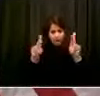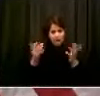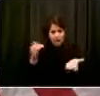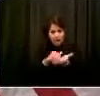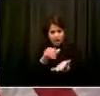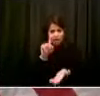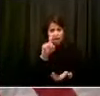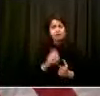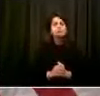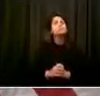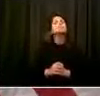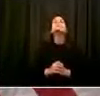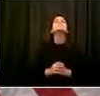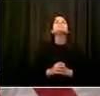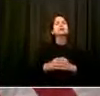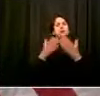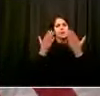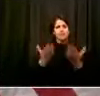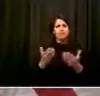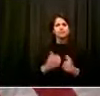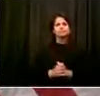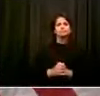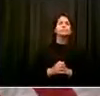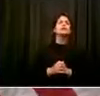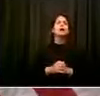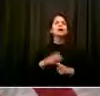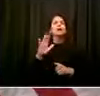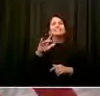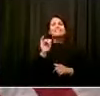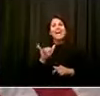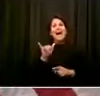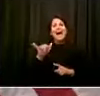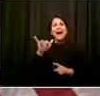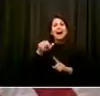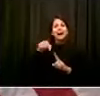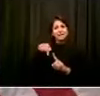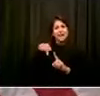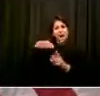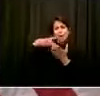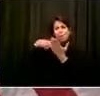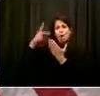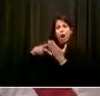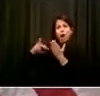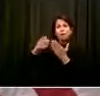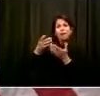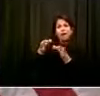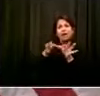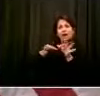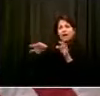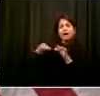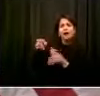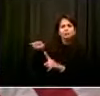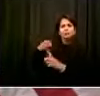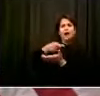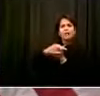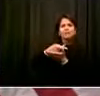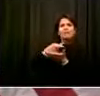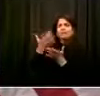of Stop and Frisk was an abject failure, and it's been proven now for years and